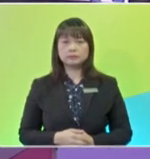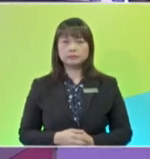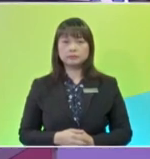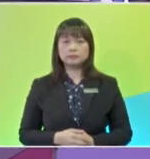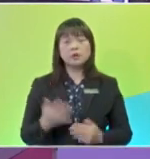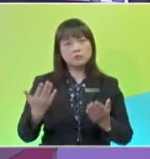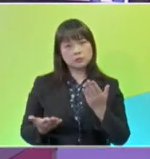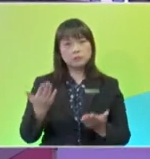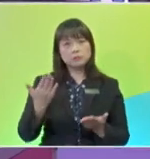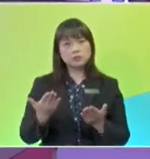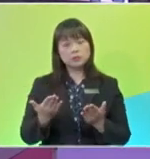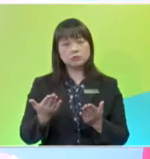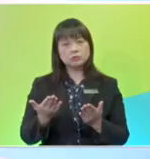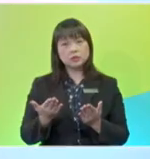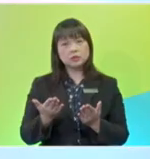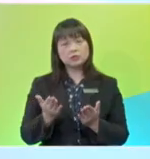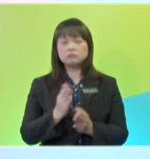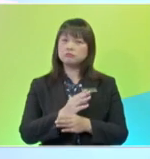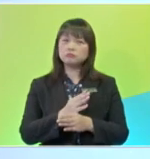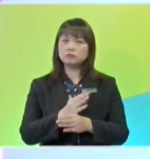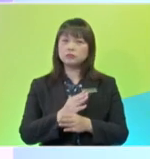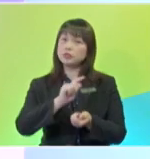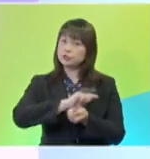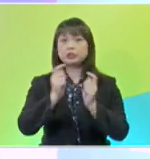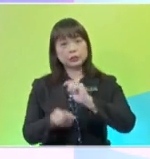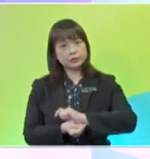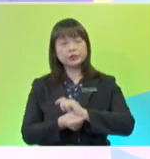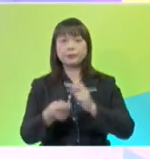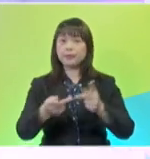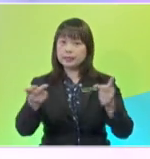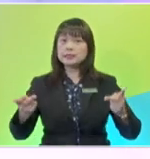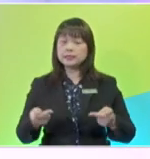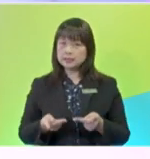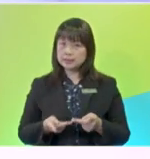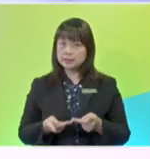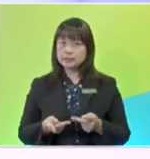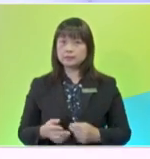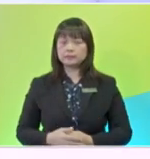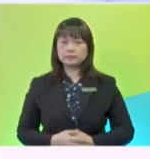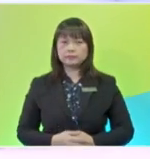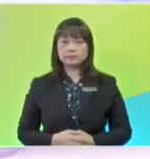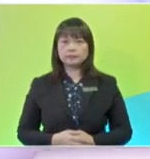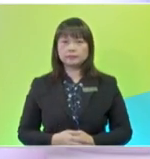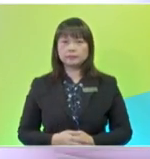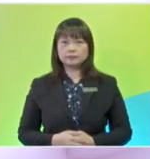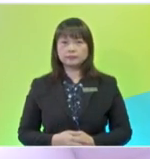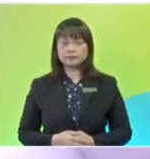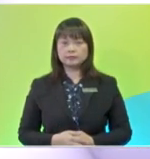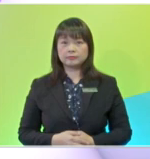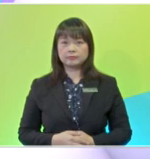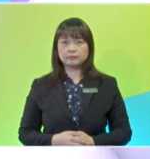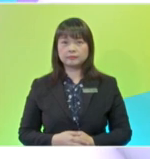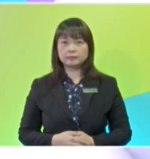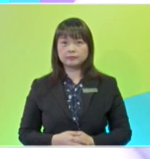Probably it changes places. Does it no, not? No, no. It doesn't change okay, place. Okay, let me tell you People why. People at home, help me out here,